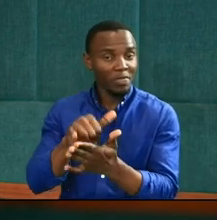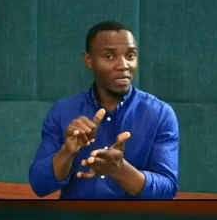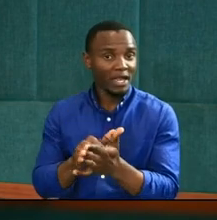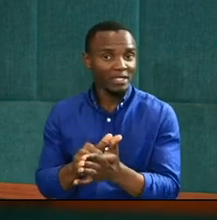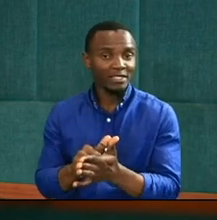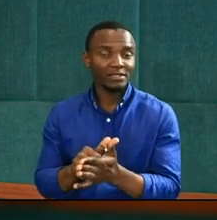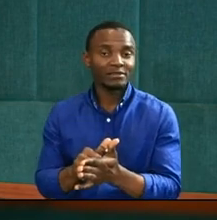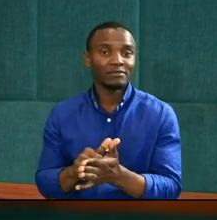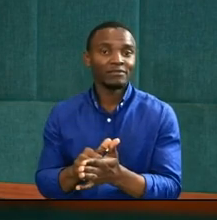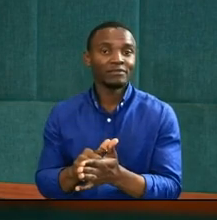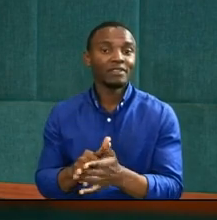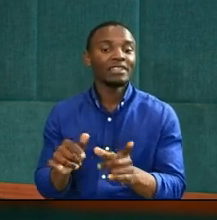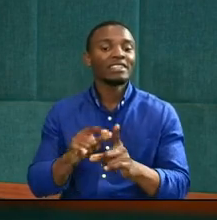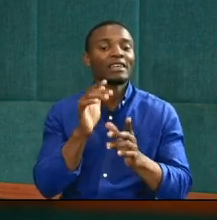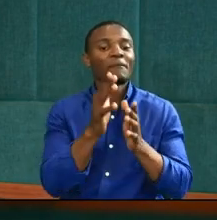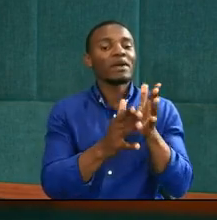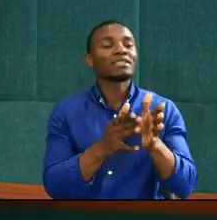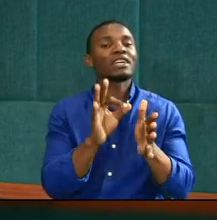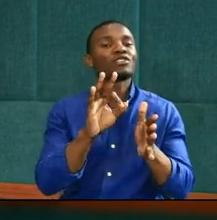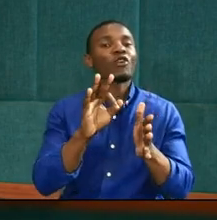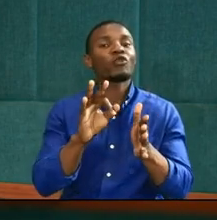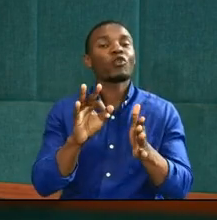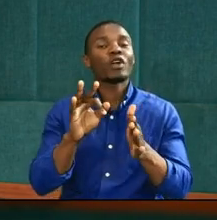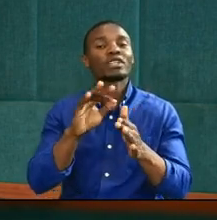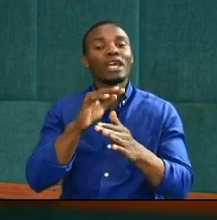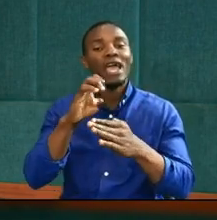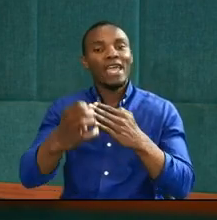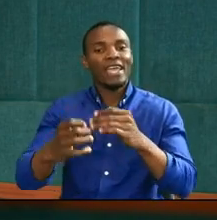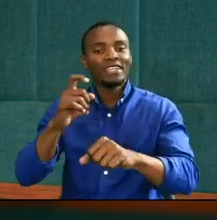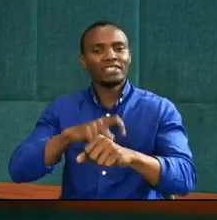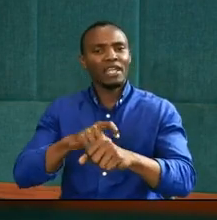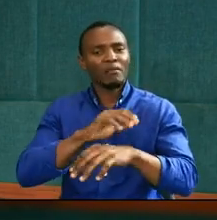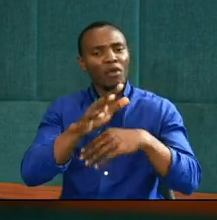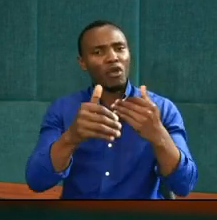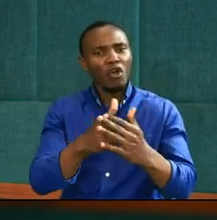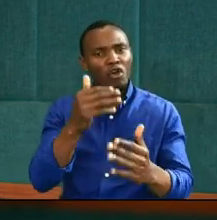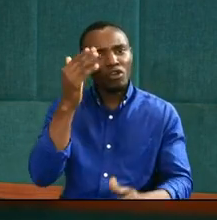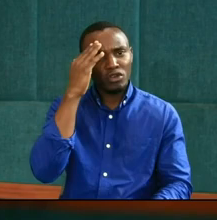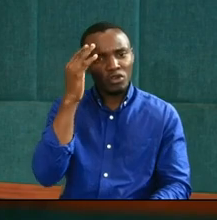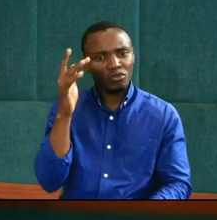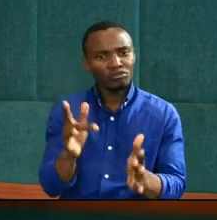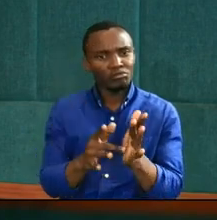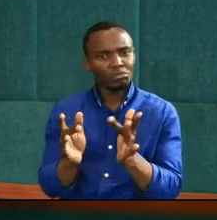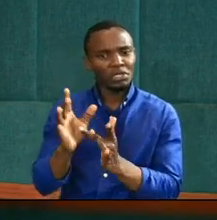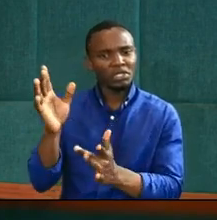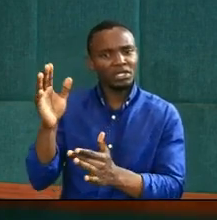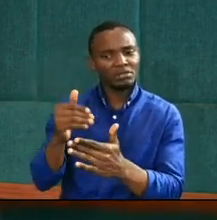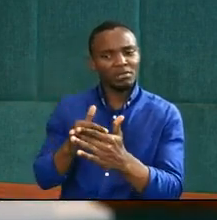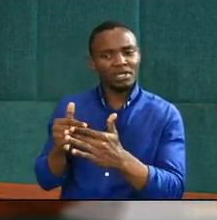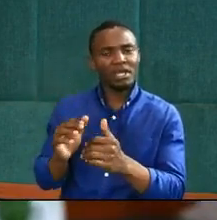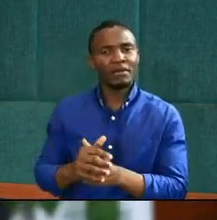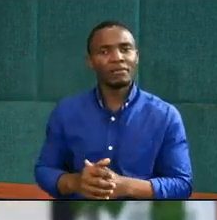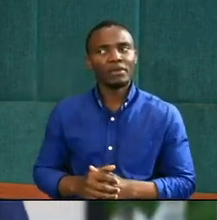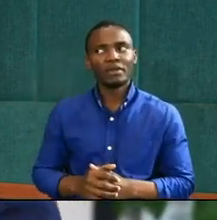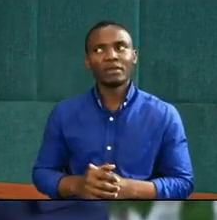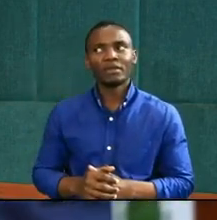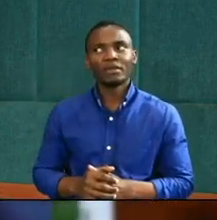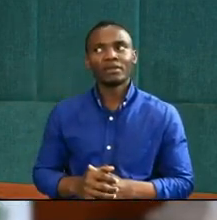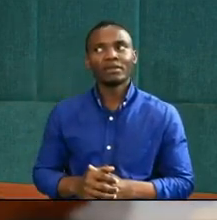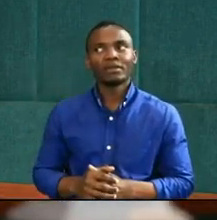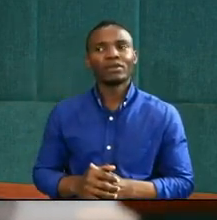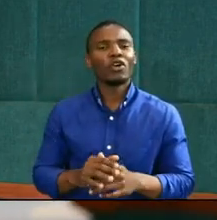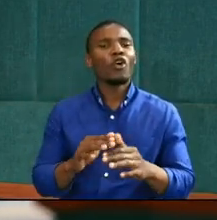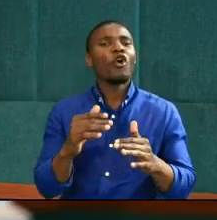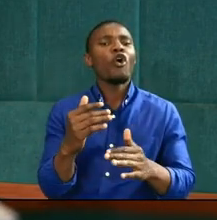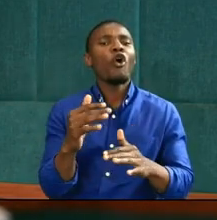Is the signs of the time common knowledge to them that Jesus is near? Or it's, or